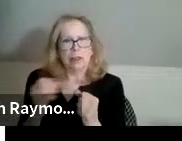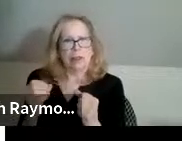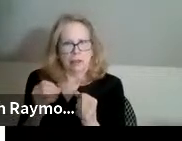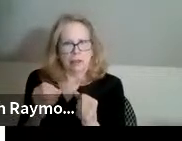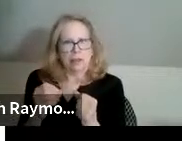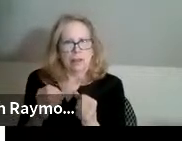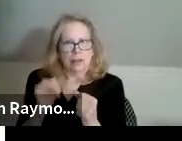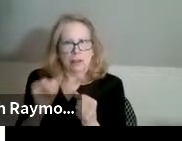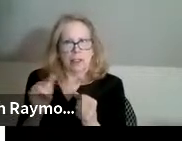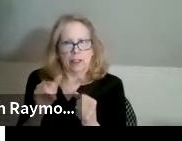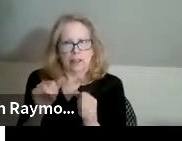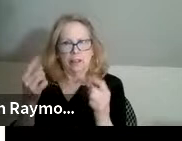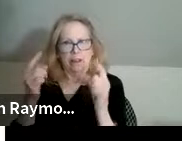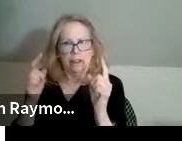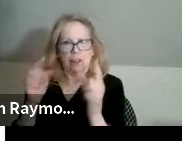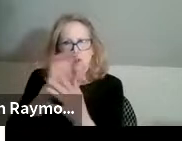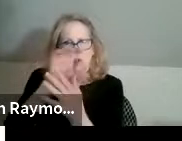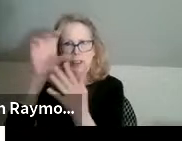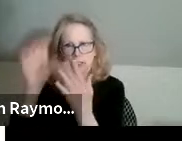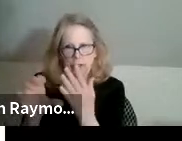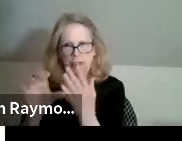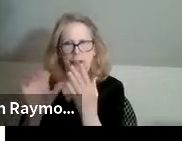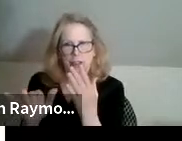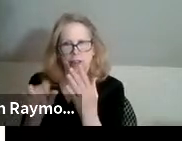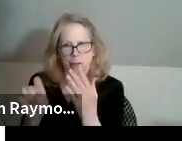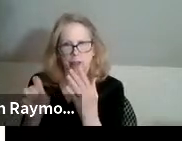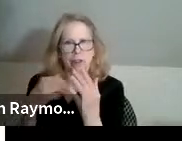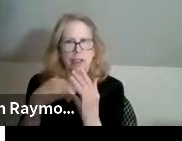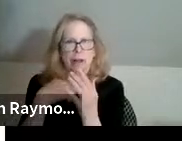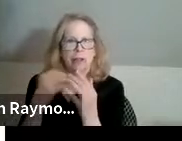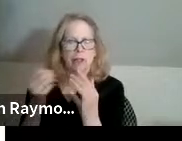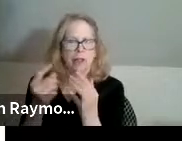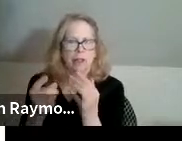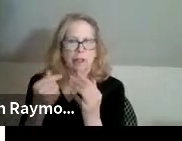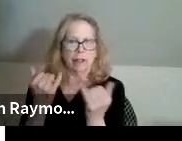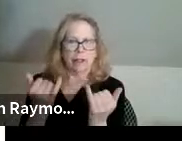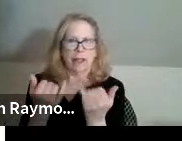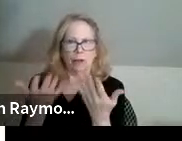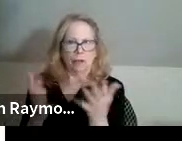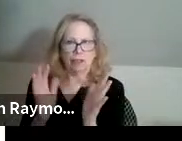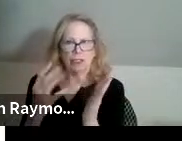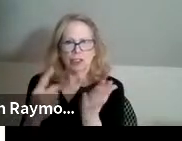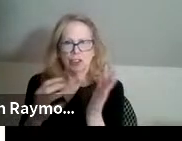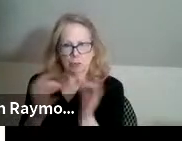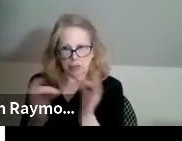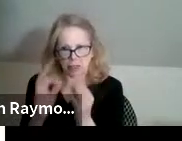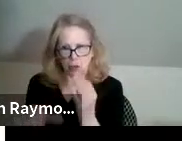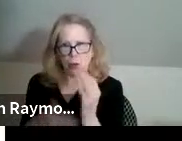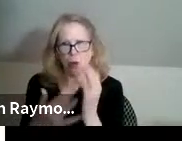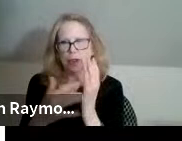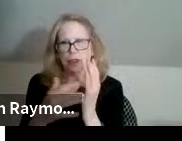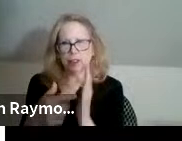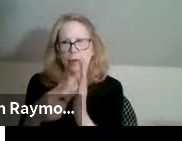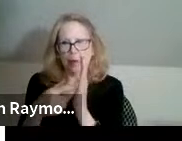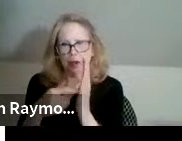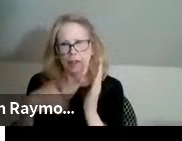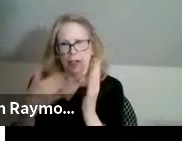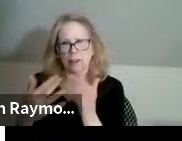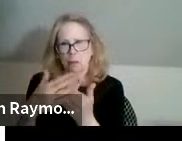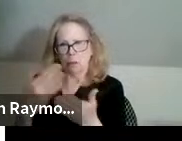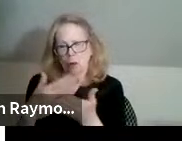the success criteria look to. All right, now that we've gone over those technical requirements, we're going to move on to part 2